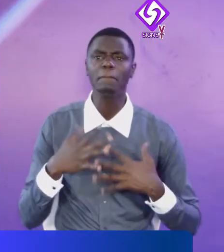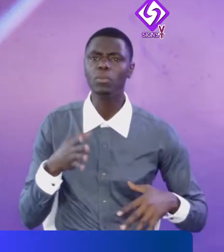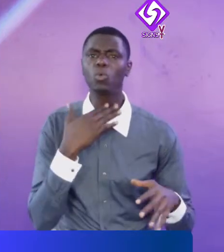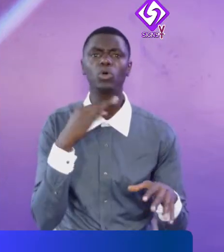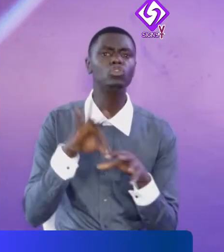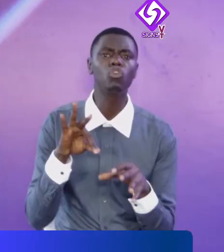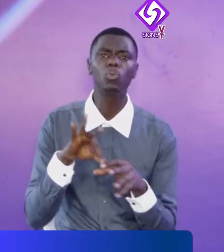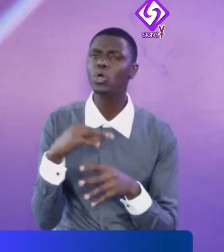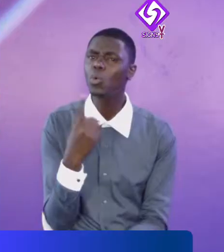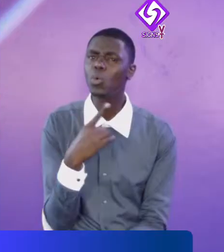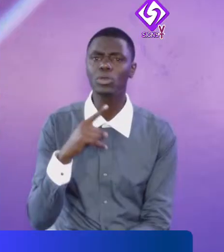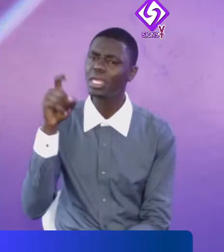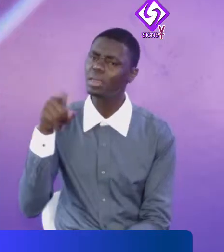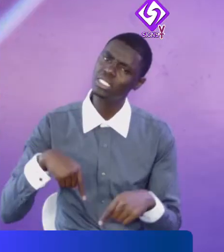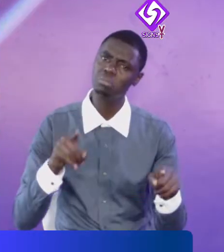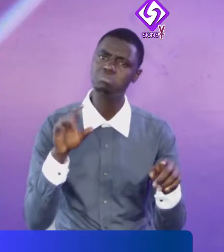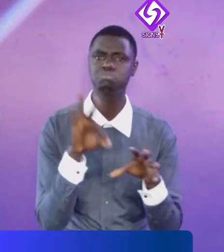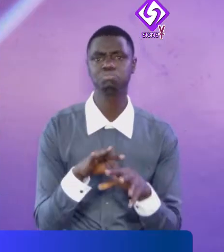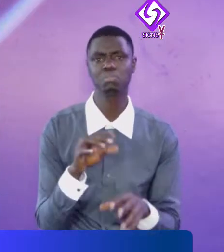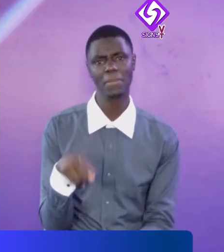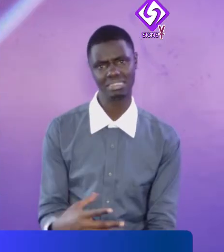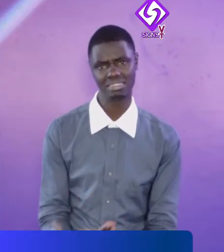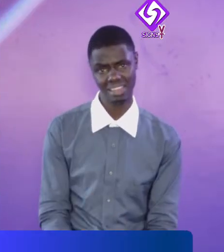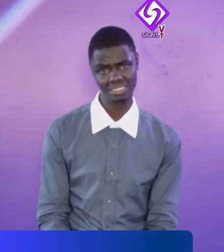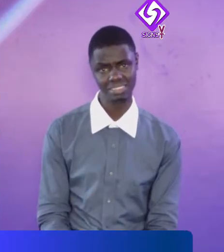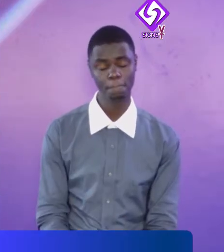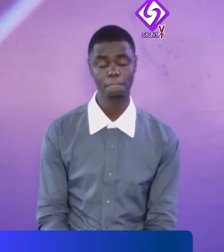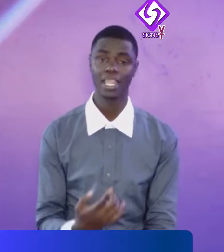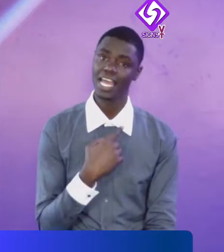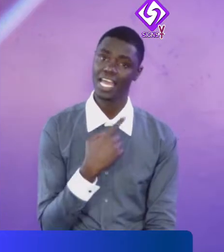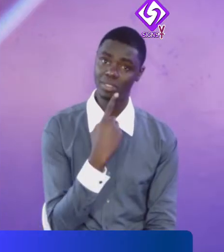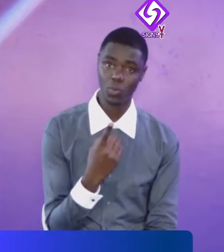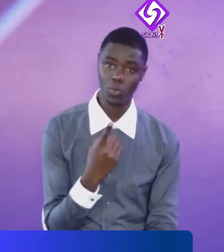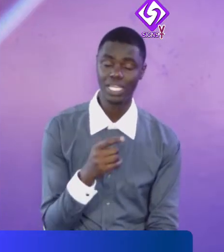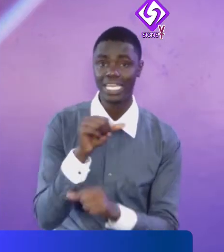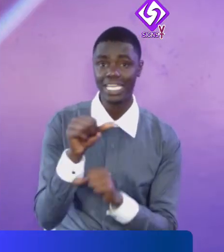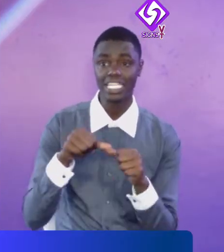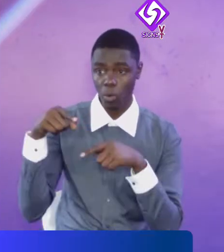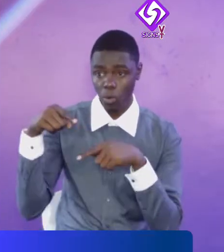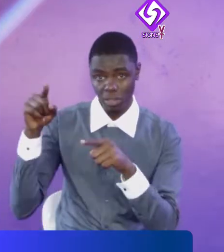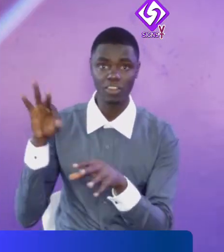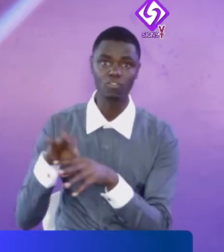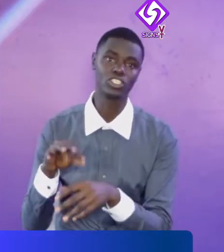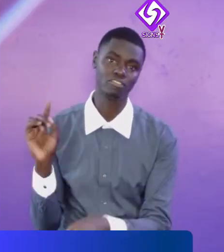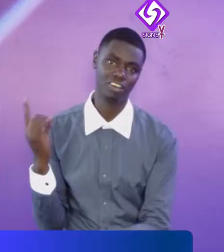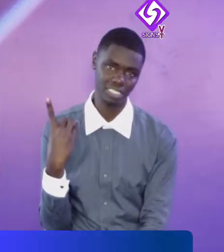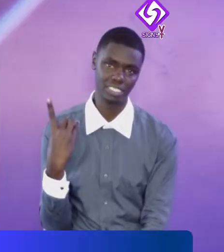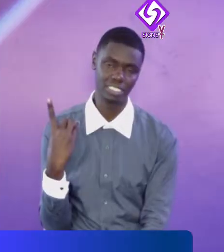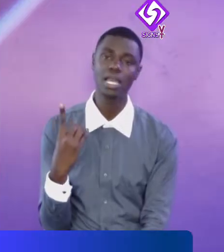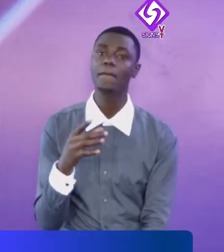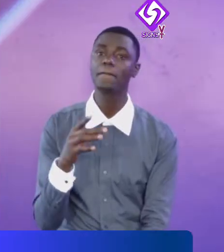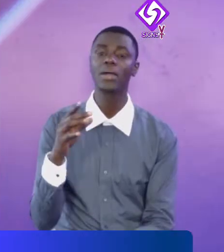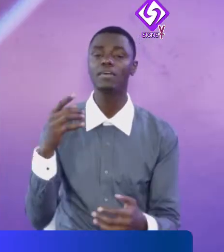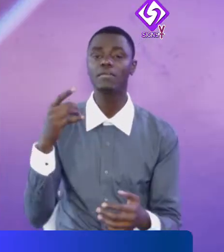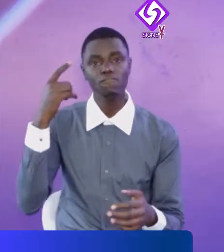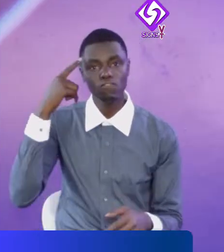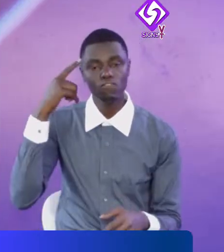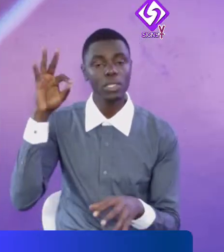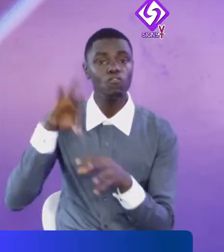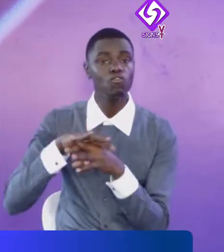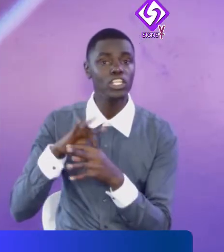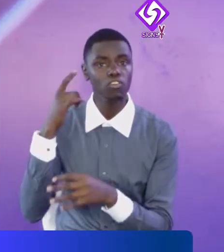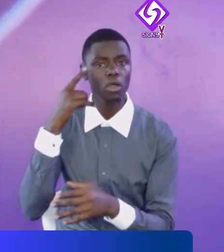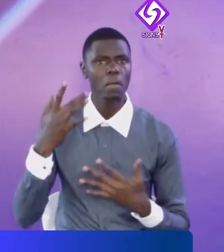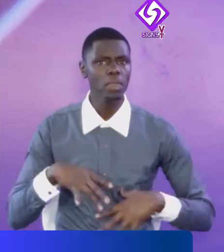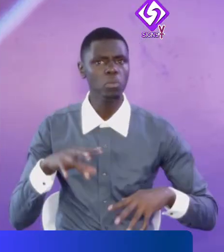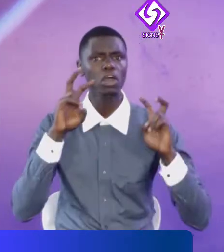vote in, they are supposed to go to the ballot. Yes, I'm saying, So I'm saying, first of all, it's about them voting. Being voted in, because people have always